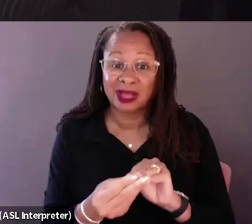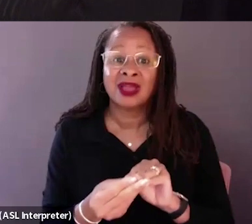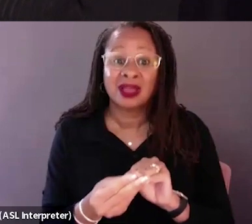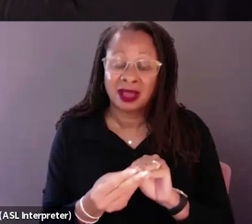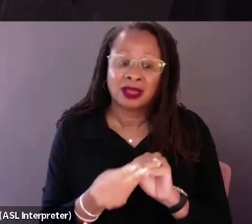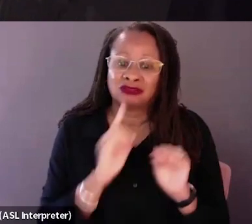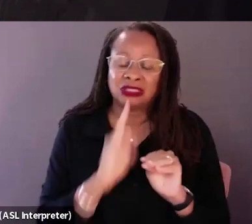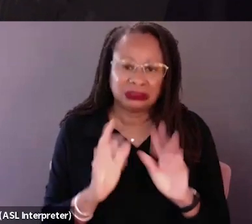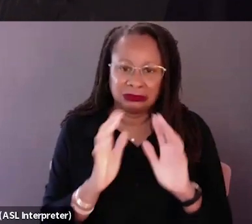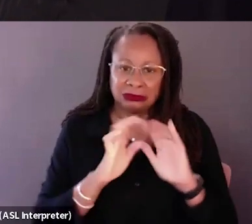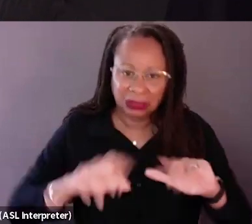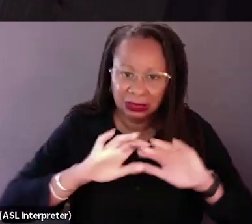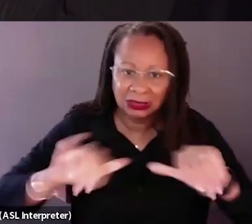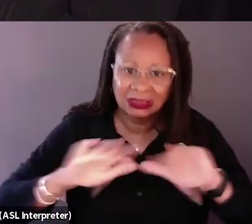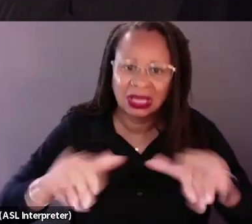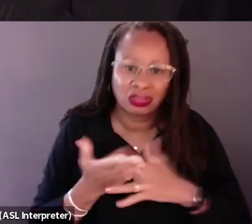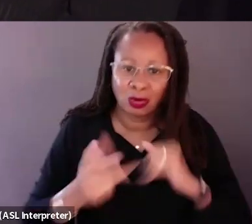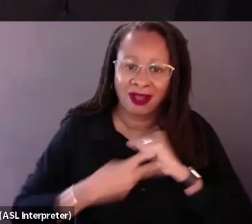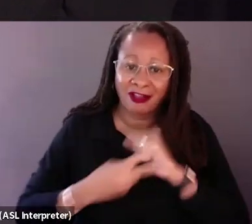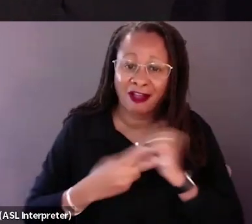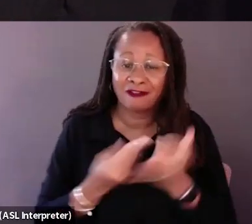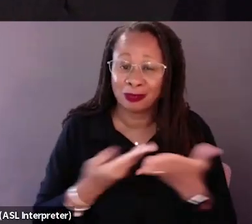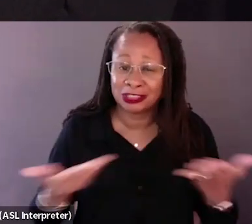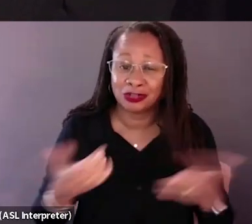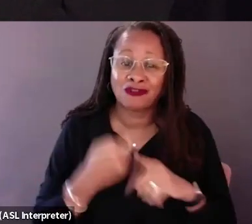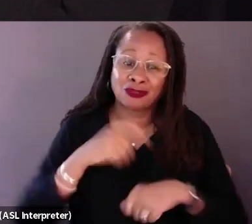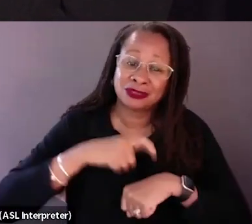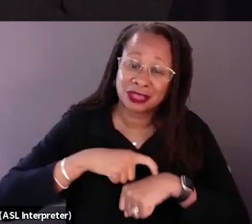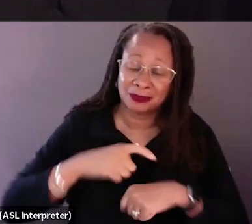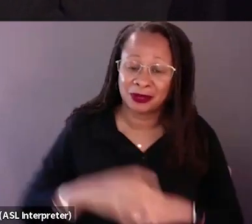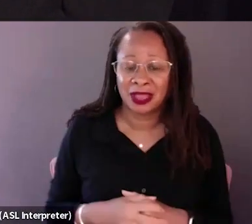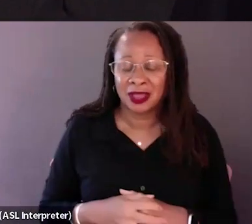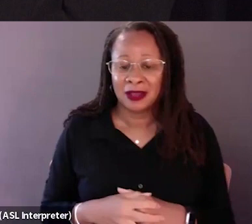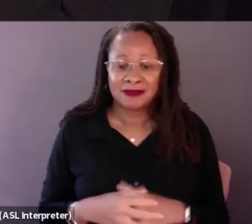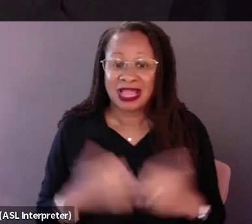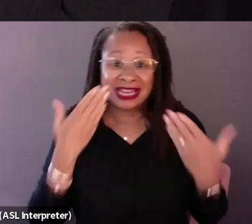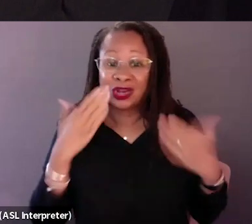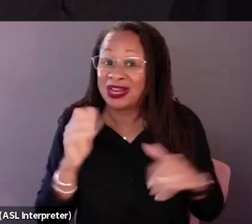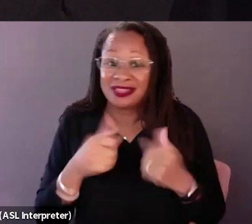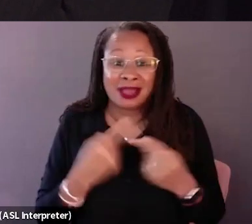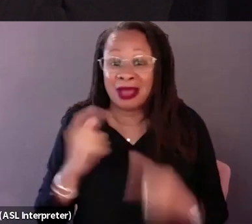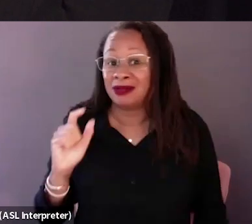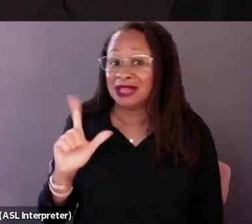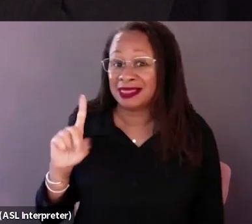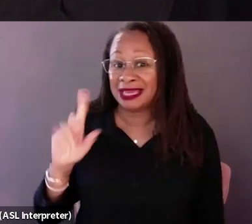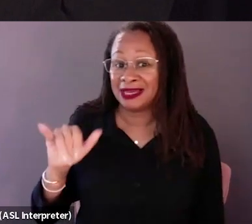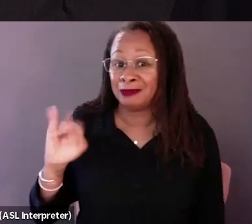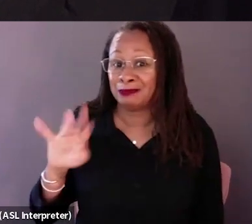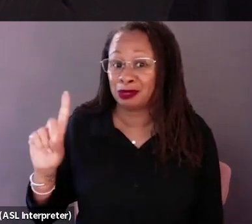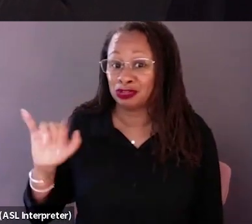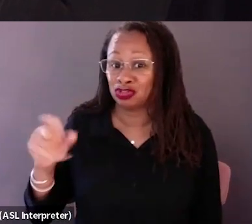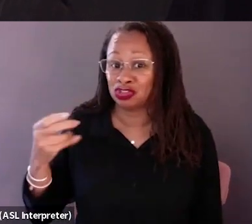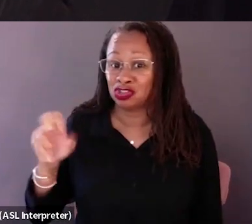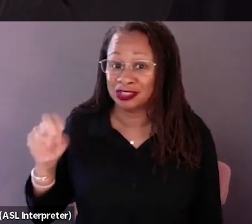in archival material from this period, and I didn't know anything about her. And I was like